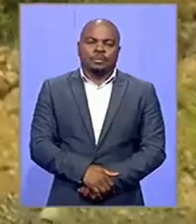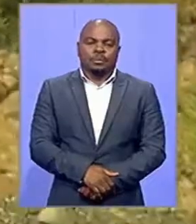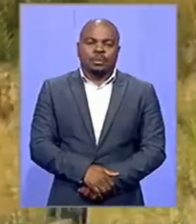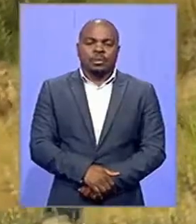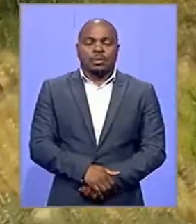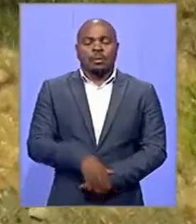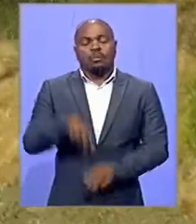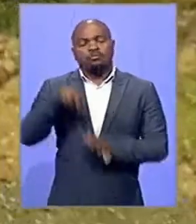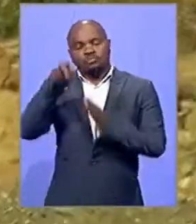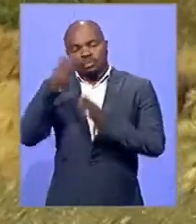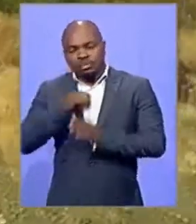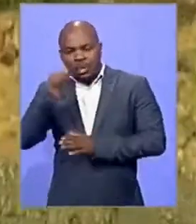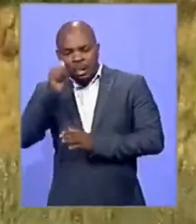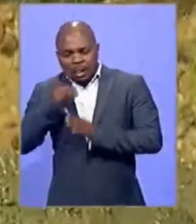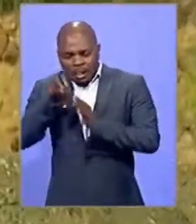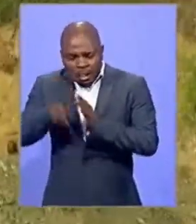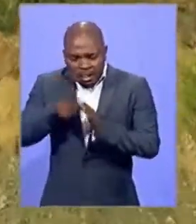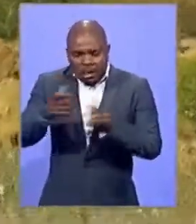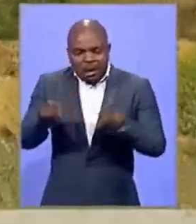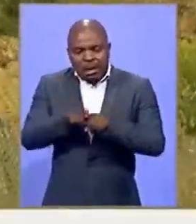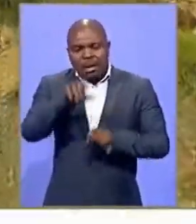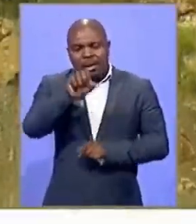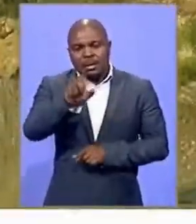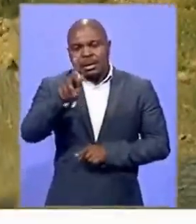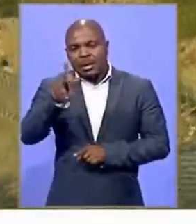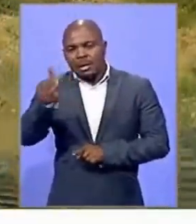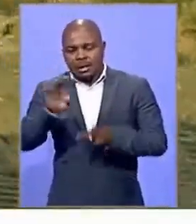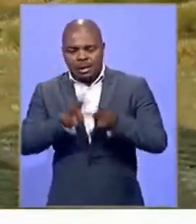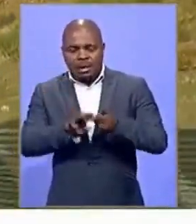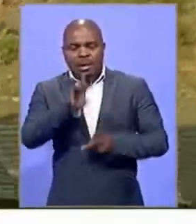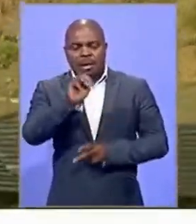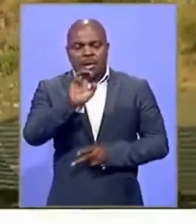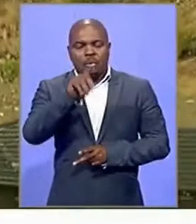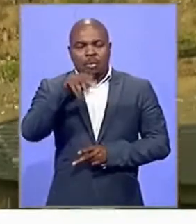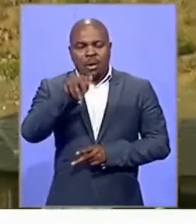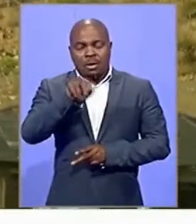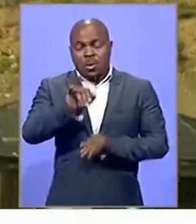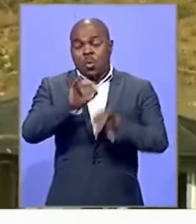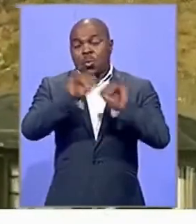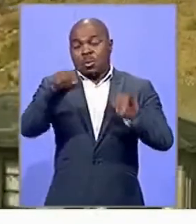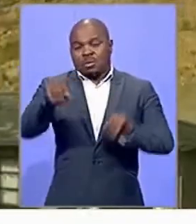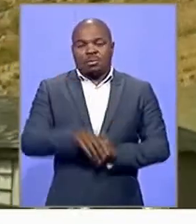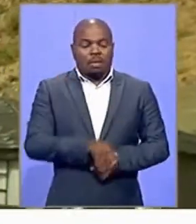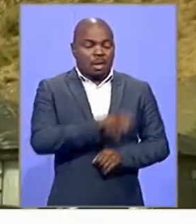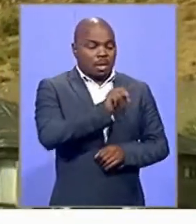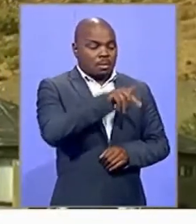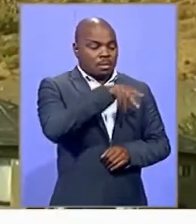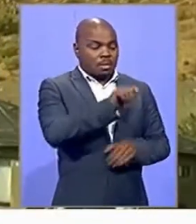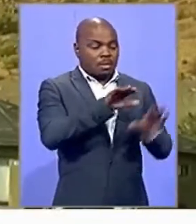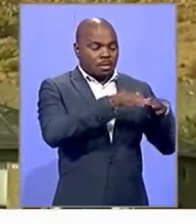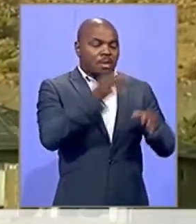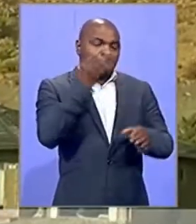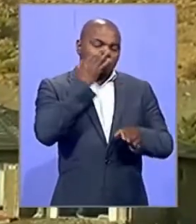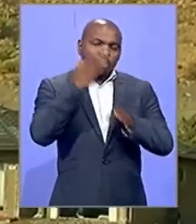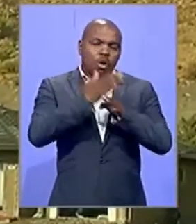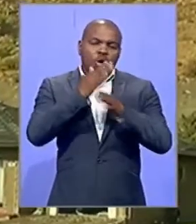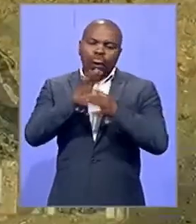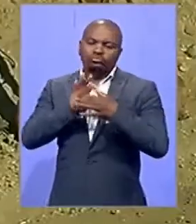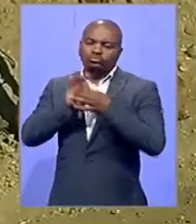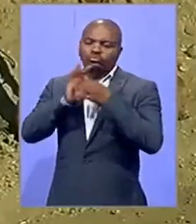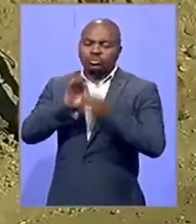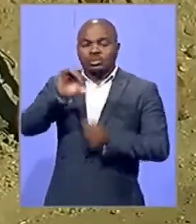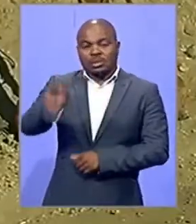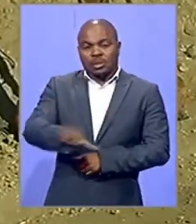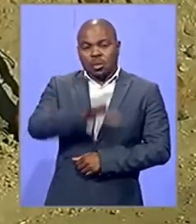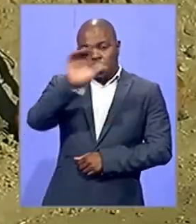Ho rashwa ho seng molaong dibakeng tse kang Sekhukhune le Mopane ho ntse ho eja setsi. Lekala la Naha la Botjhotjhisi le re le ntse le sebedisana mmoho le sepolesa sa